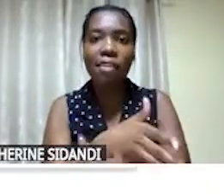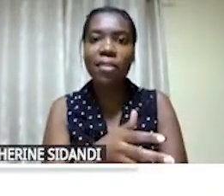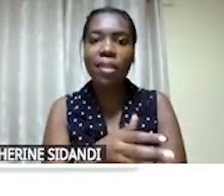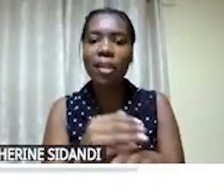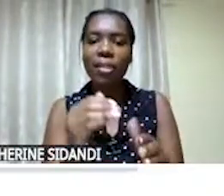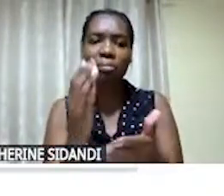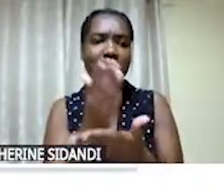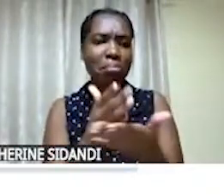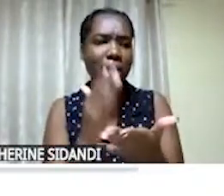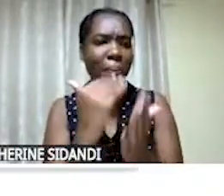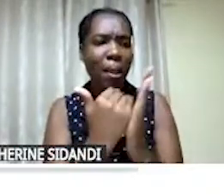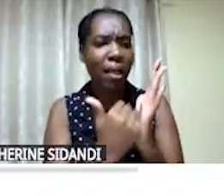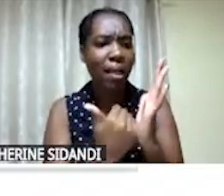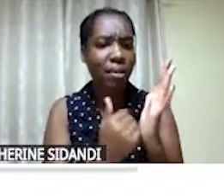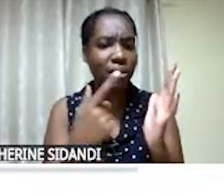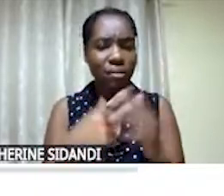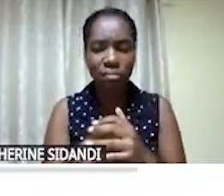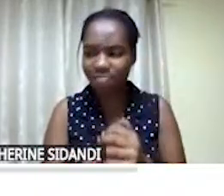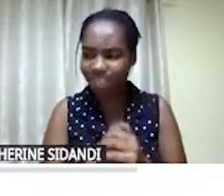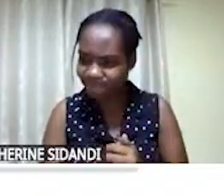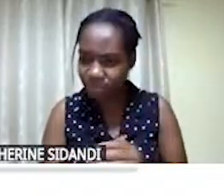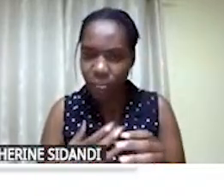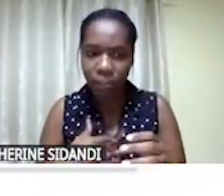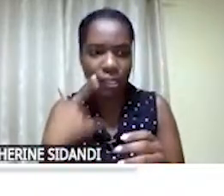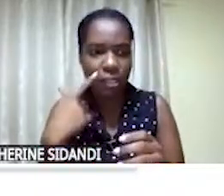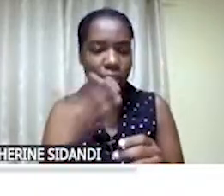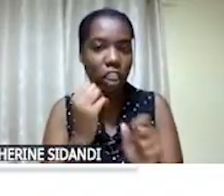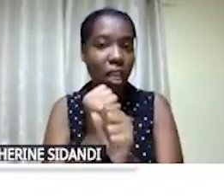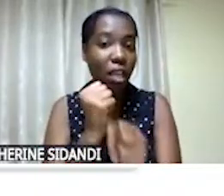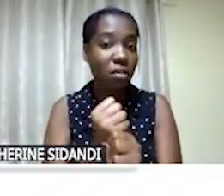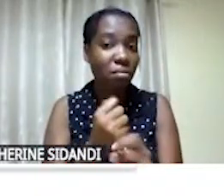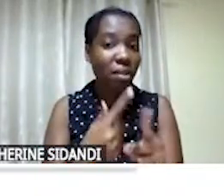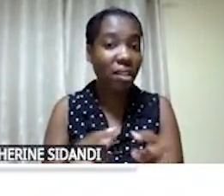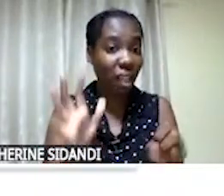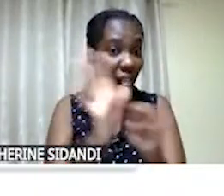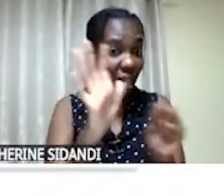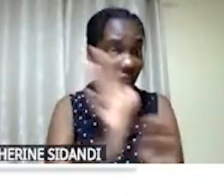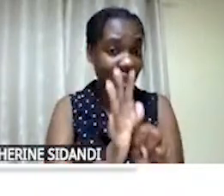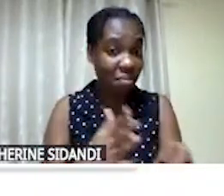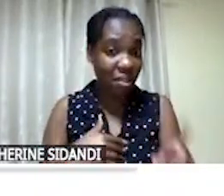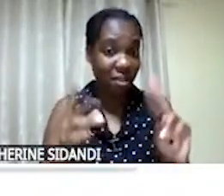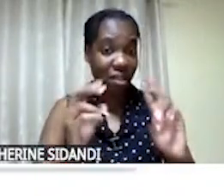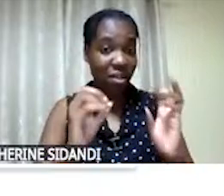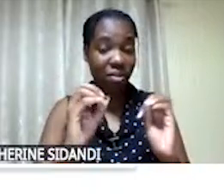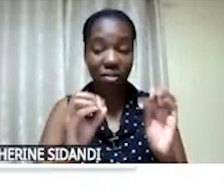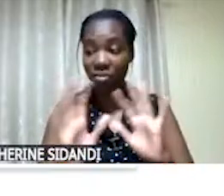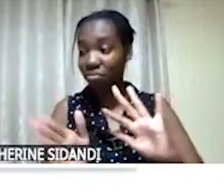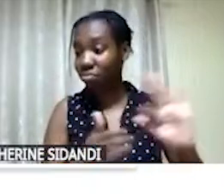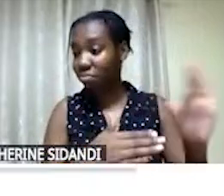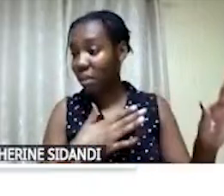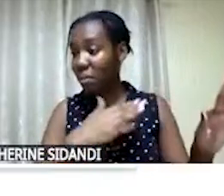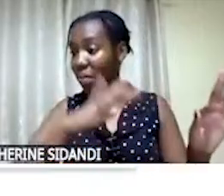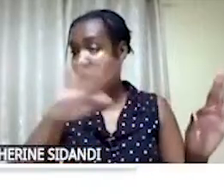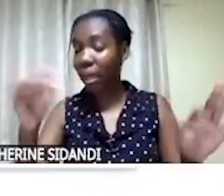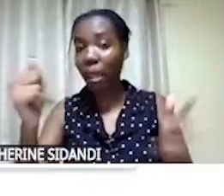I see the work that is ready to be done, but I don't think I'm ready. So let me go back, to my employment